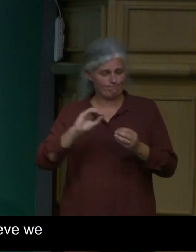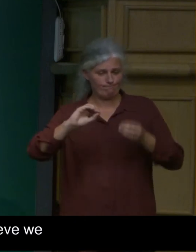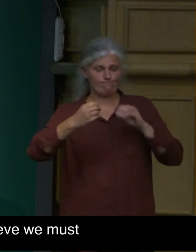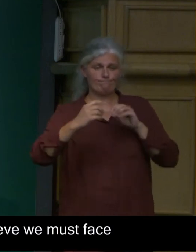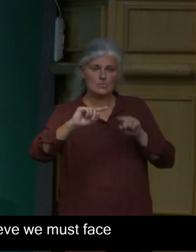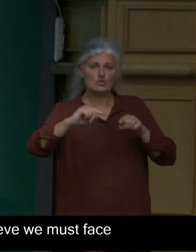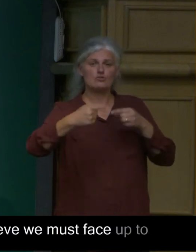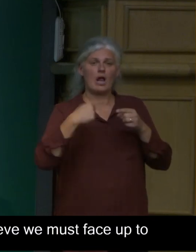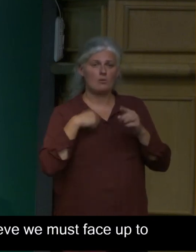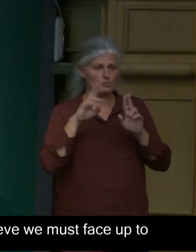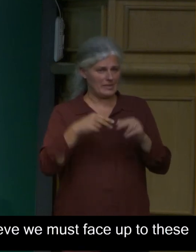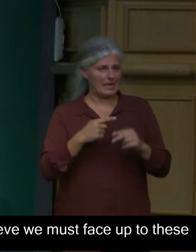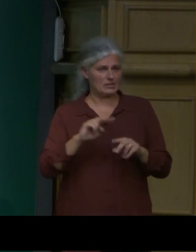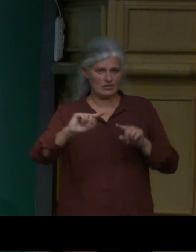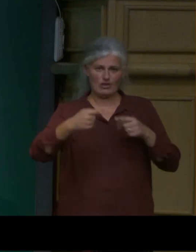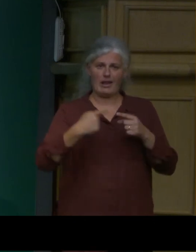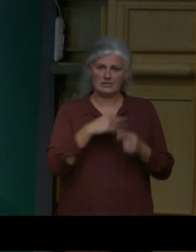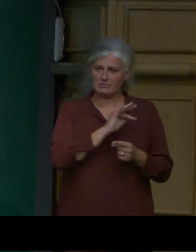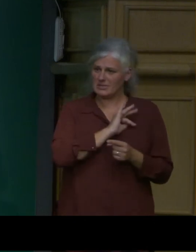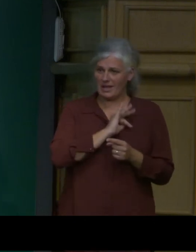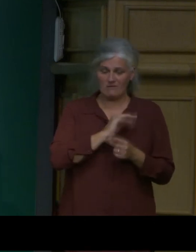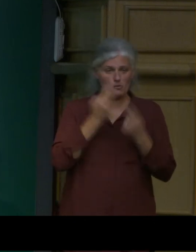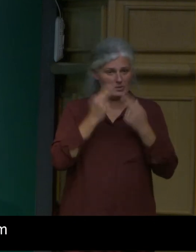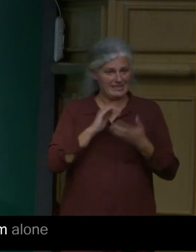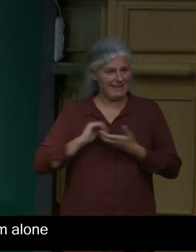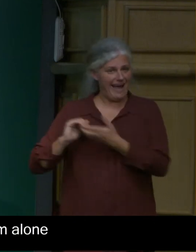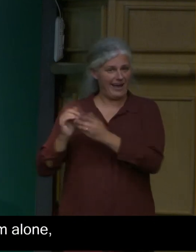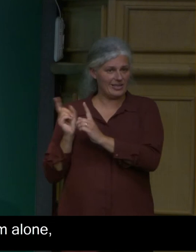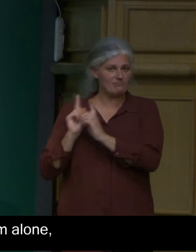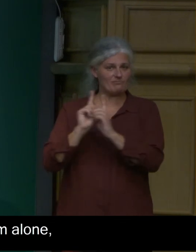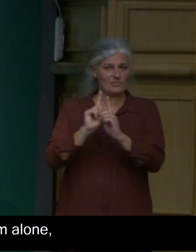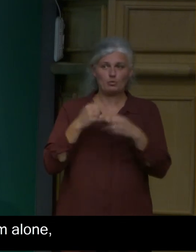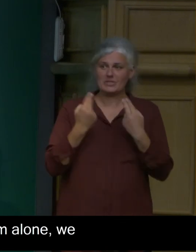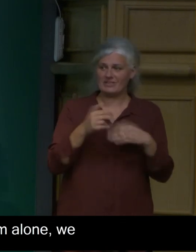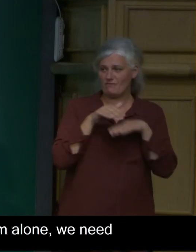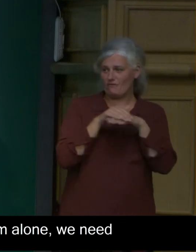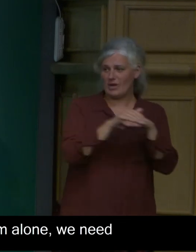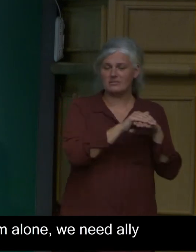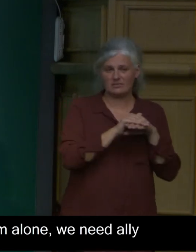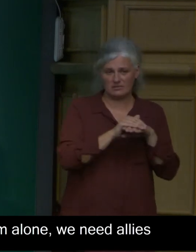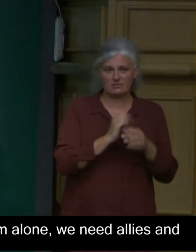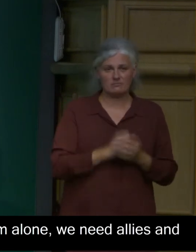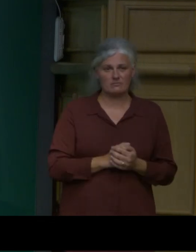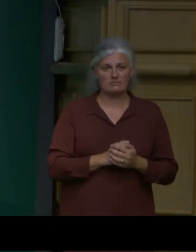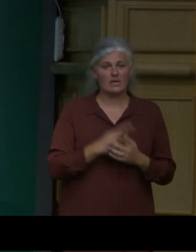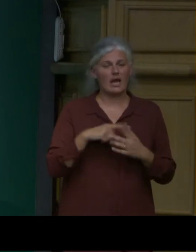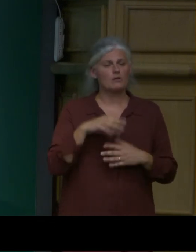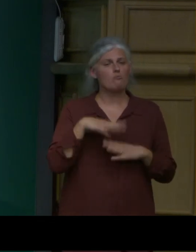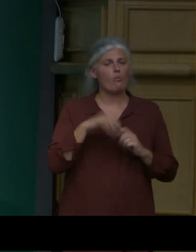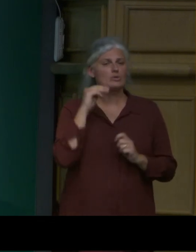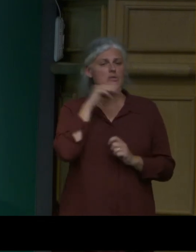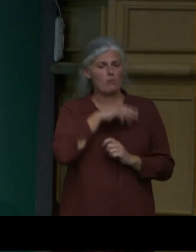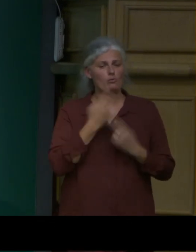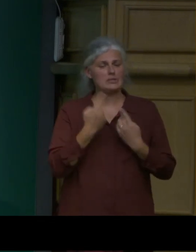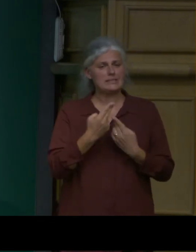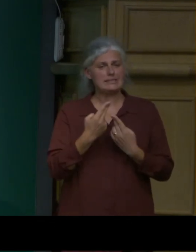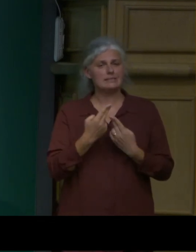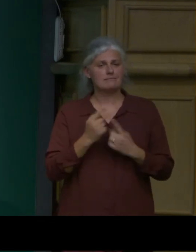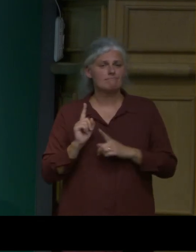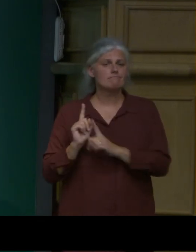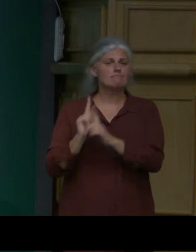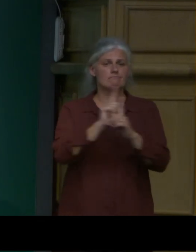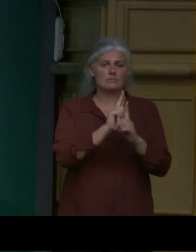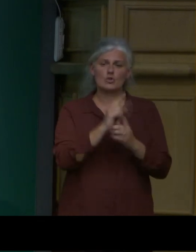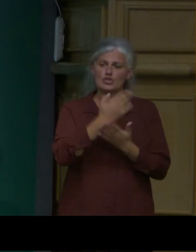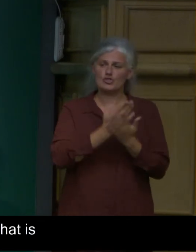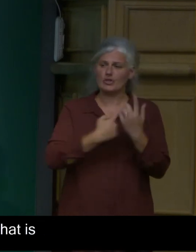and we cannot face them alone we need allies and we need friends and above all we need allies that broadly share